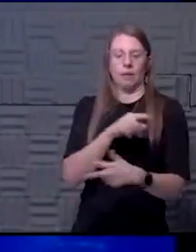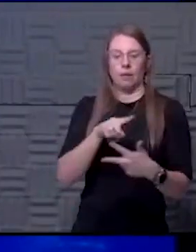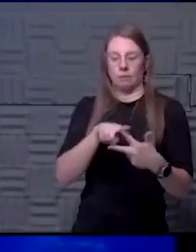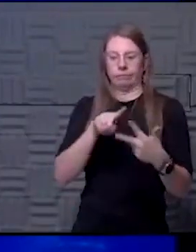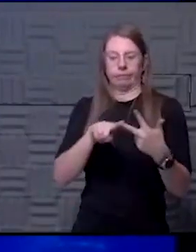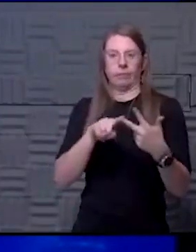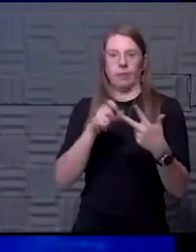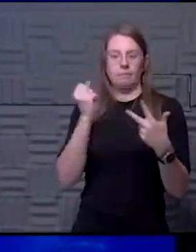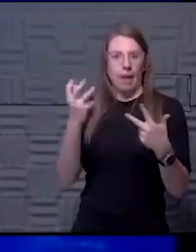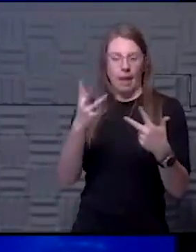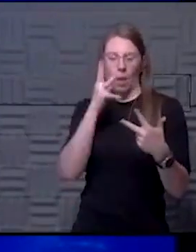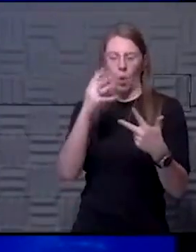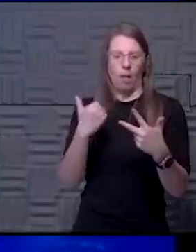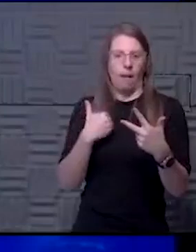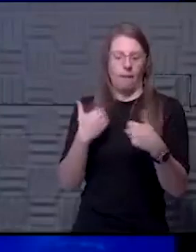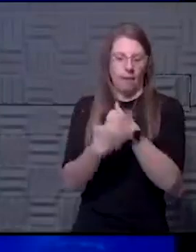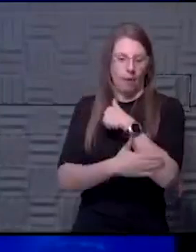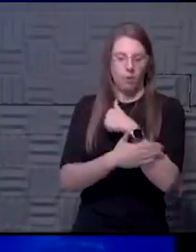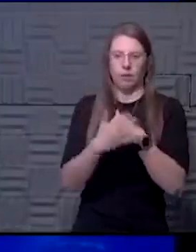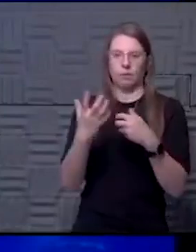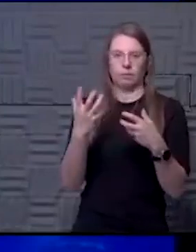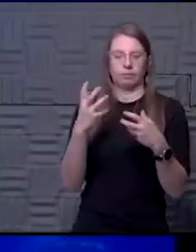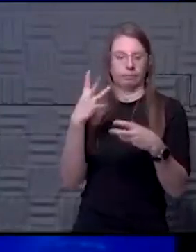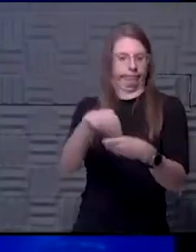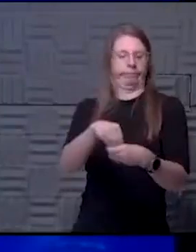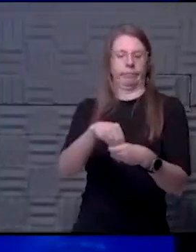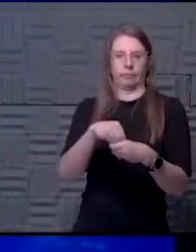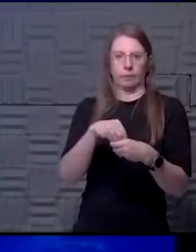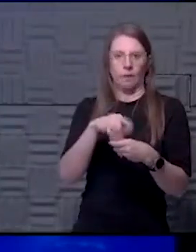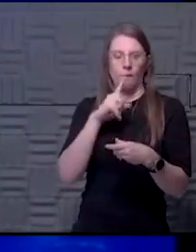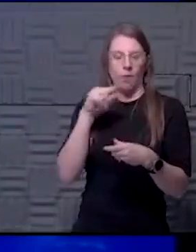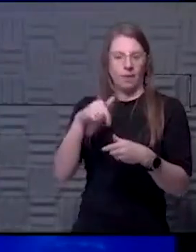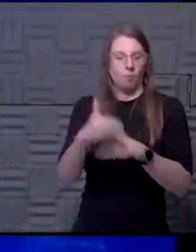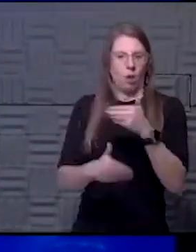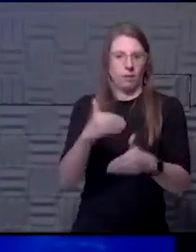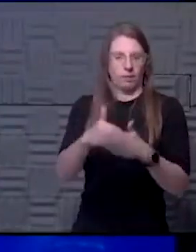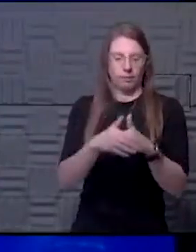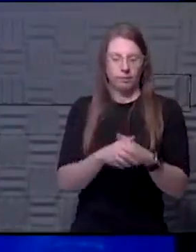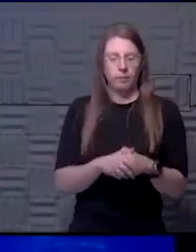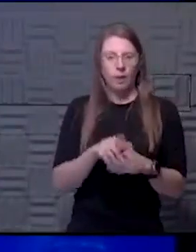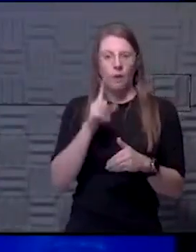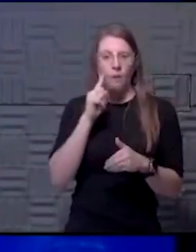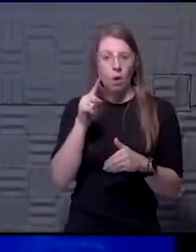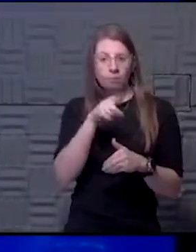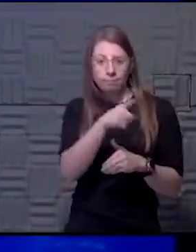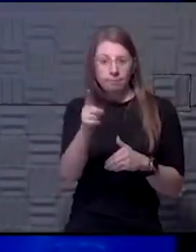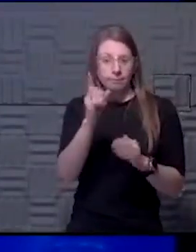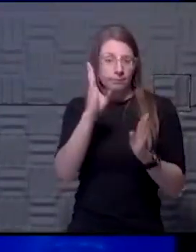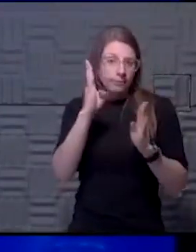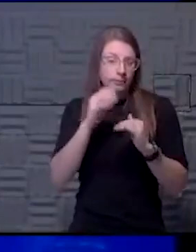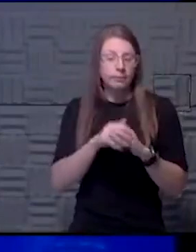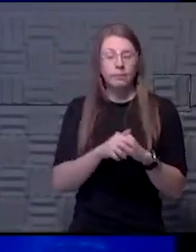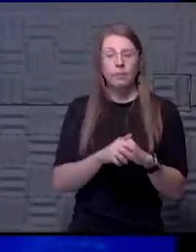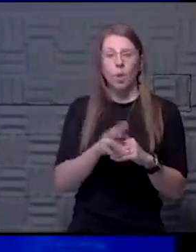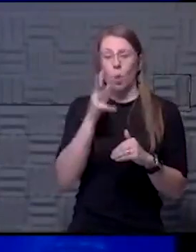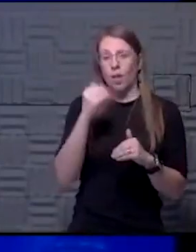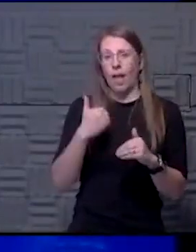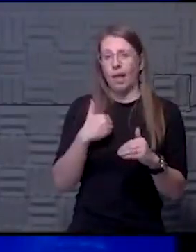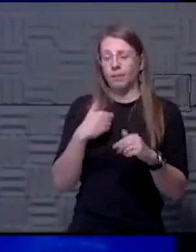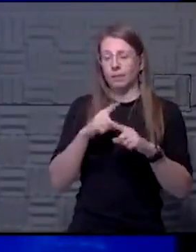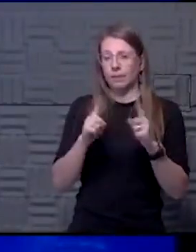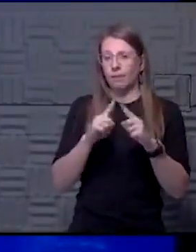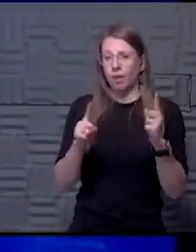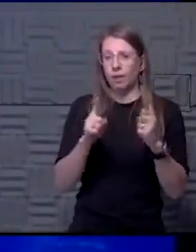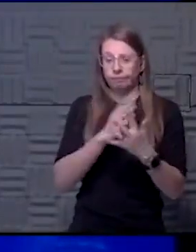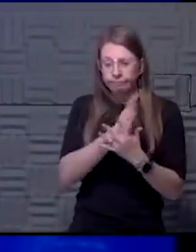Olathe are all going to participate. So we are all going to be working together to get this done. So I think for our listening audience, you'll have multiple avenues to try and